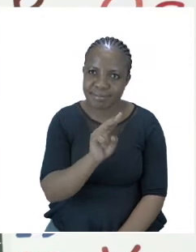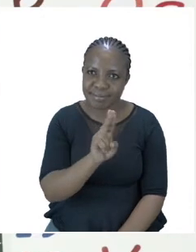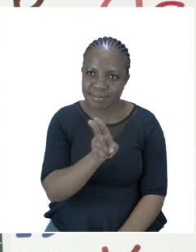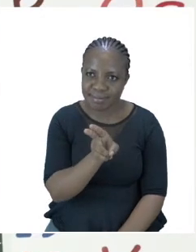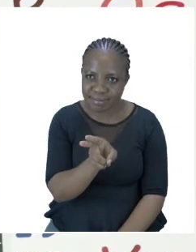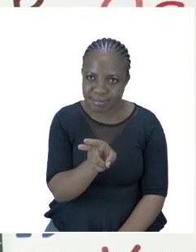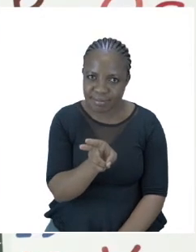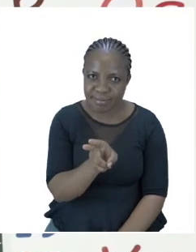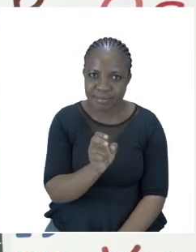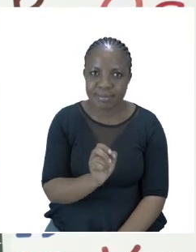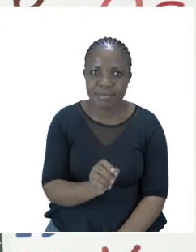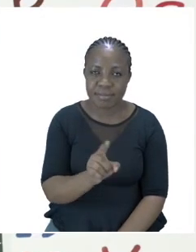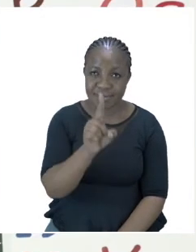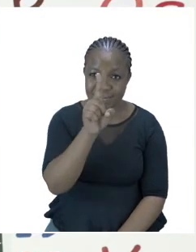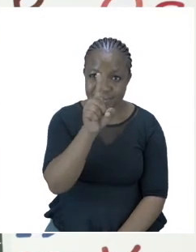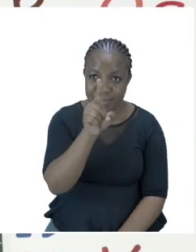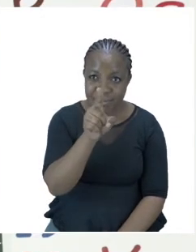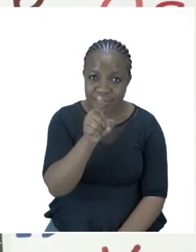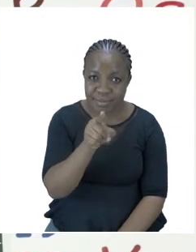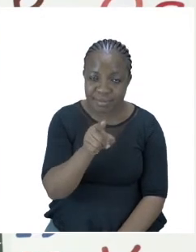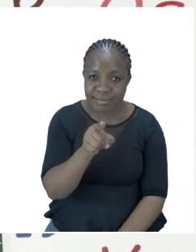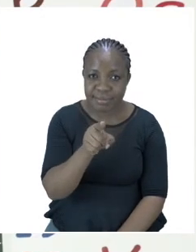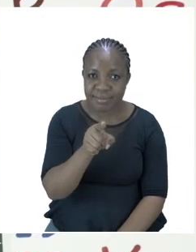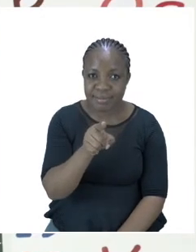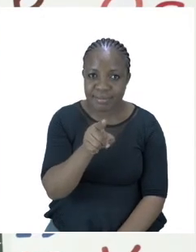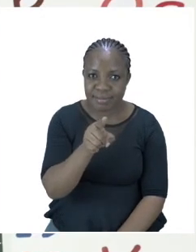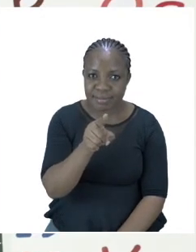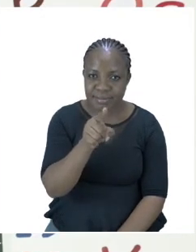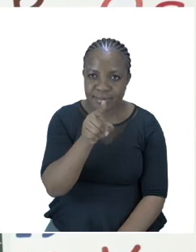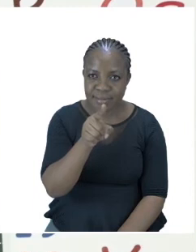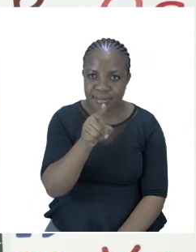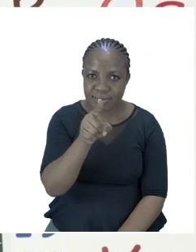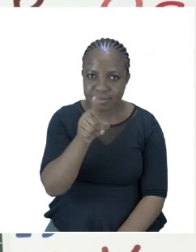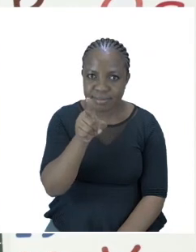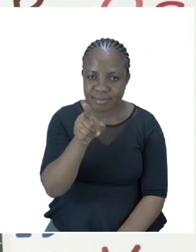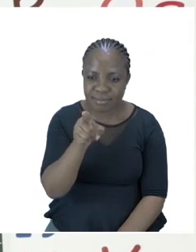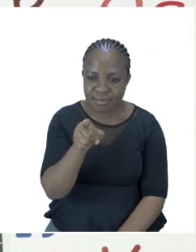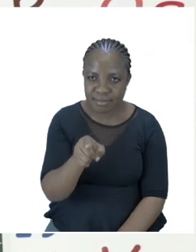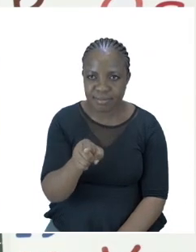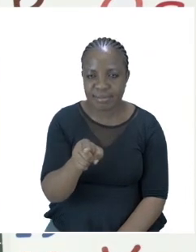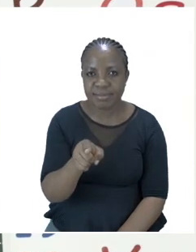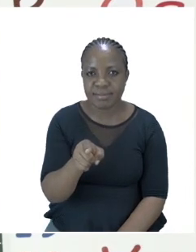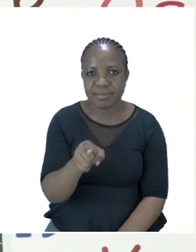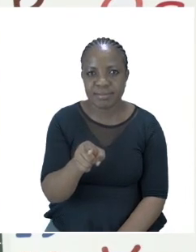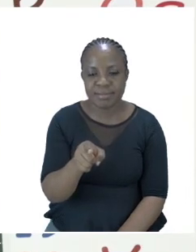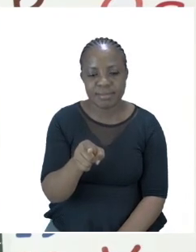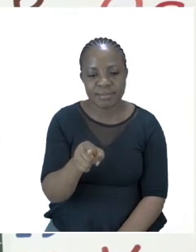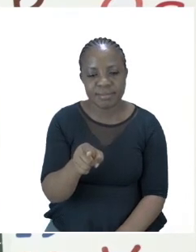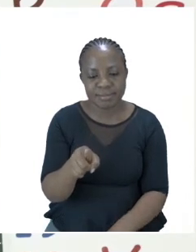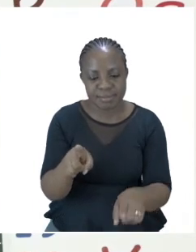a head there going down and round. So his feet have